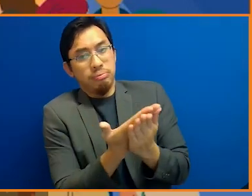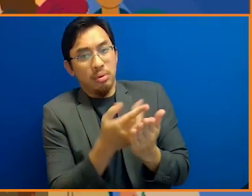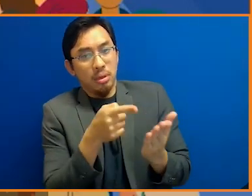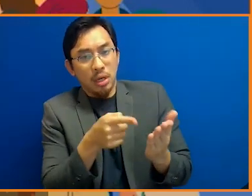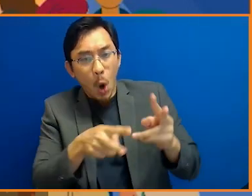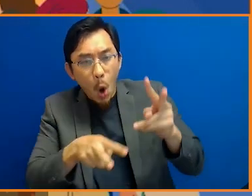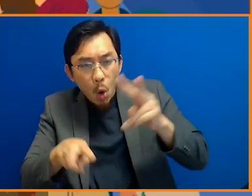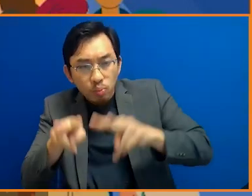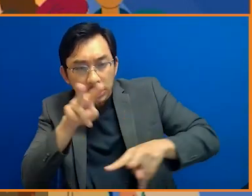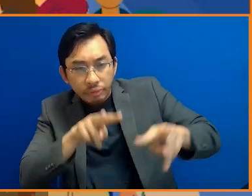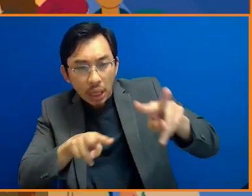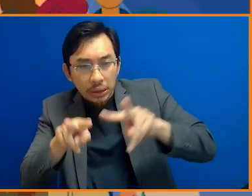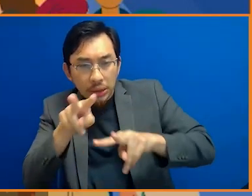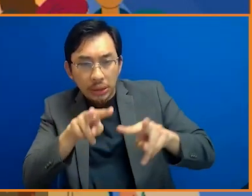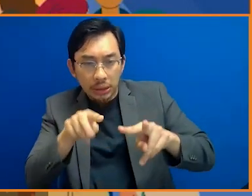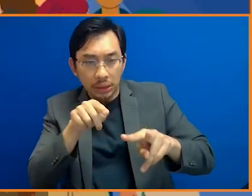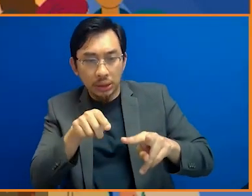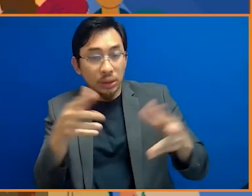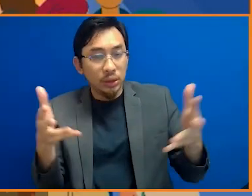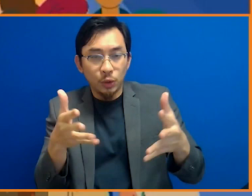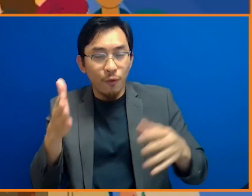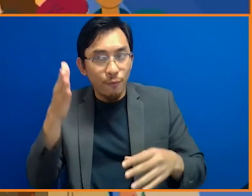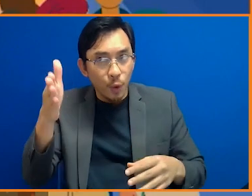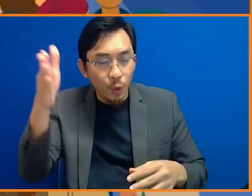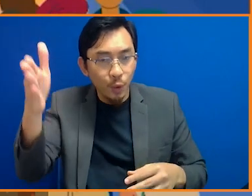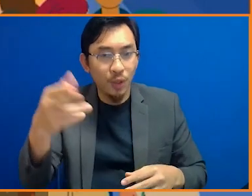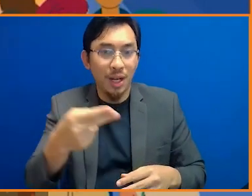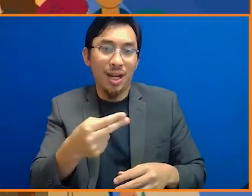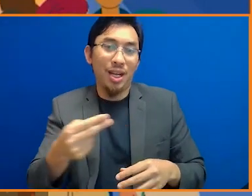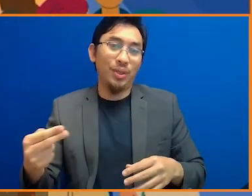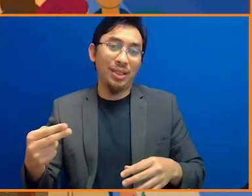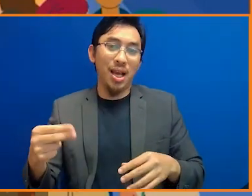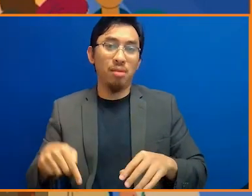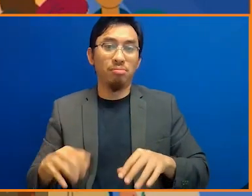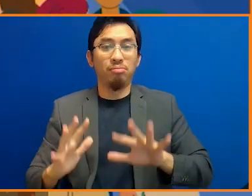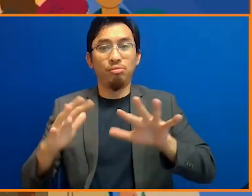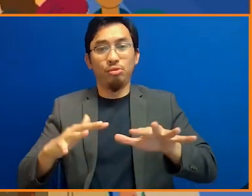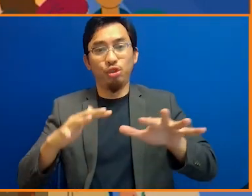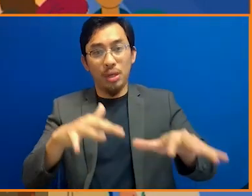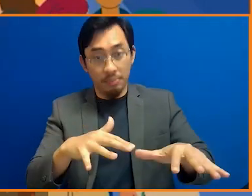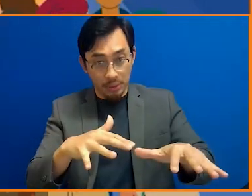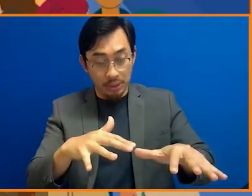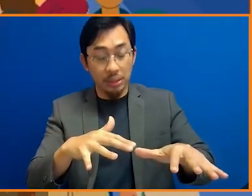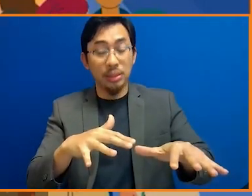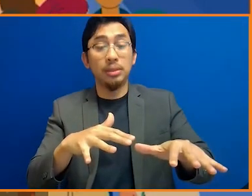propose the kind of array of observation against future tsunami in Indonesia.